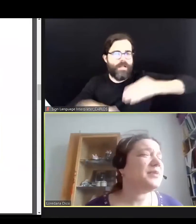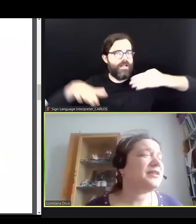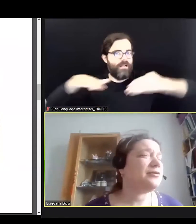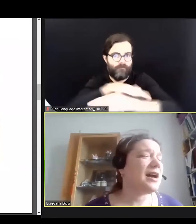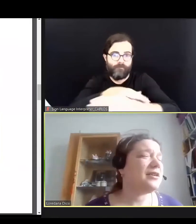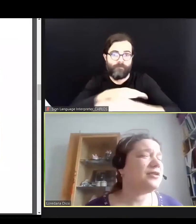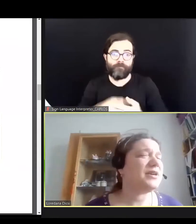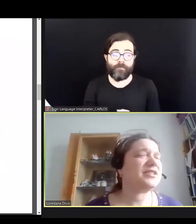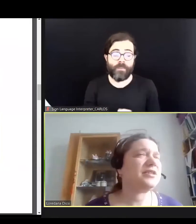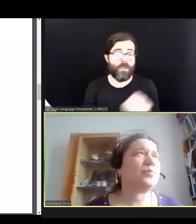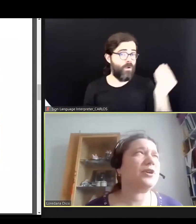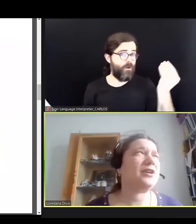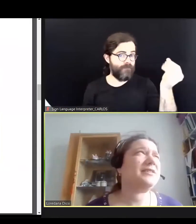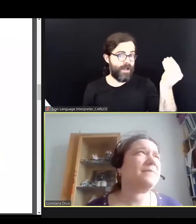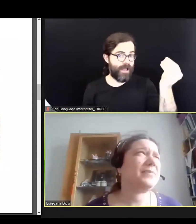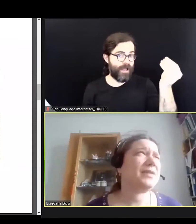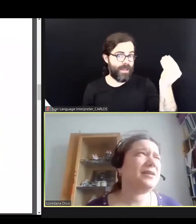it?